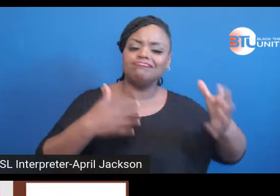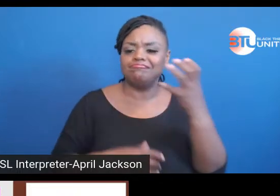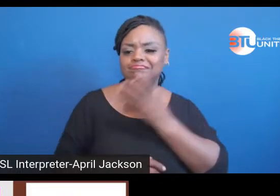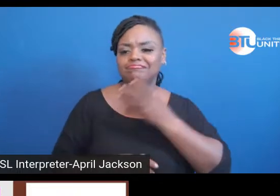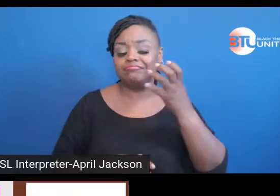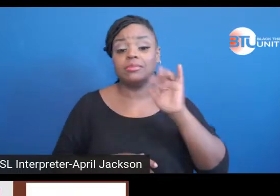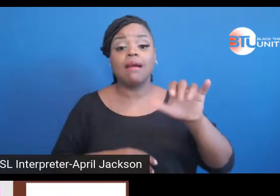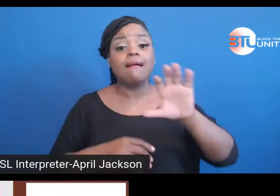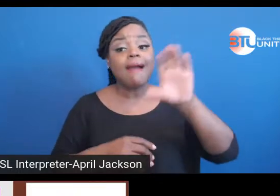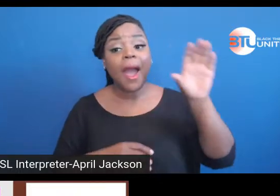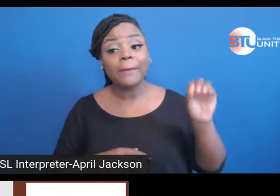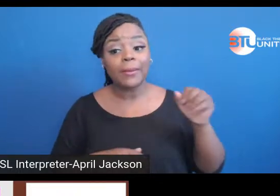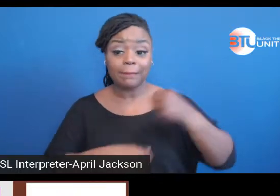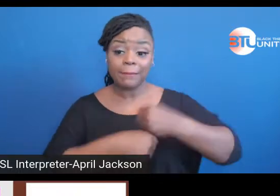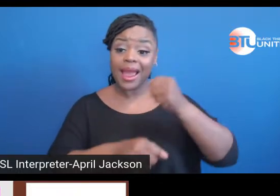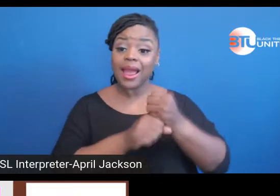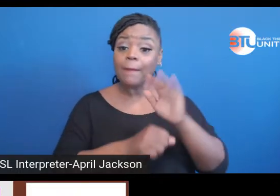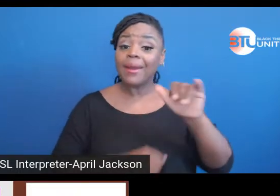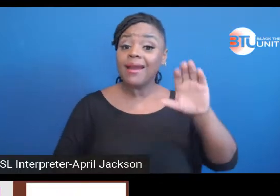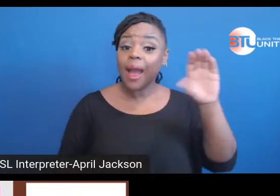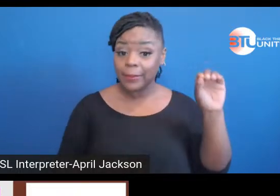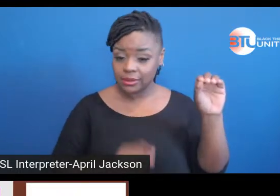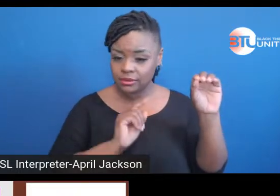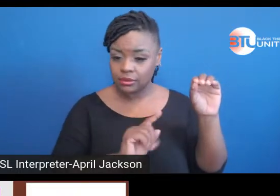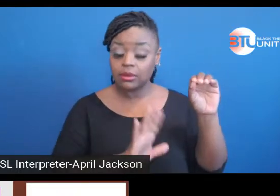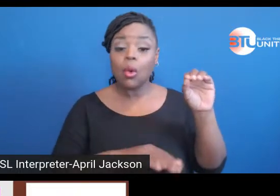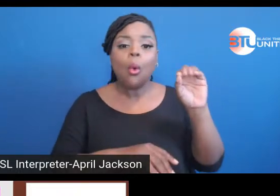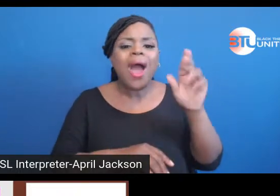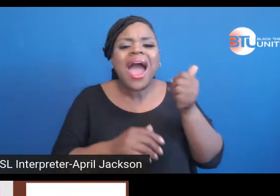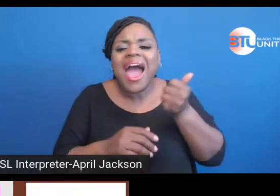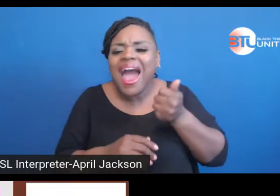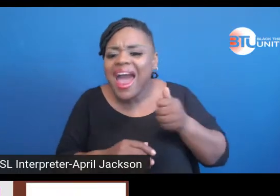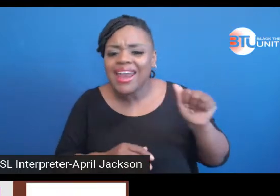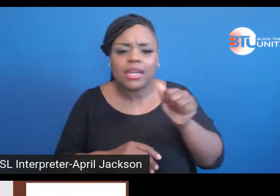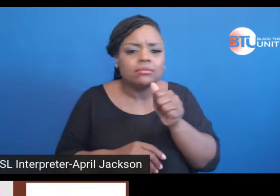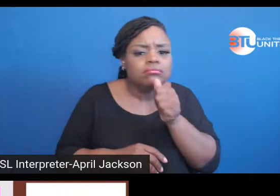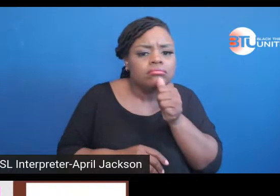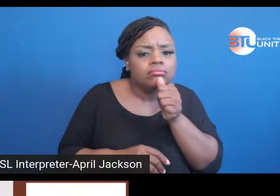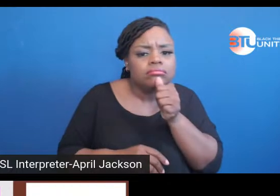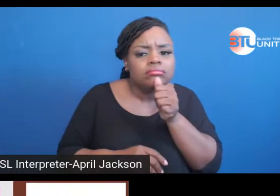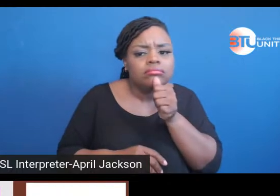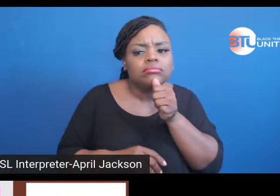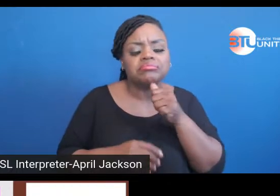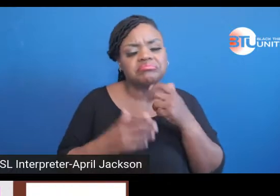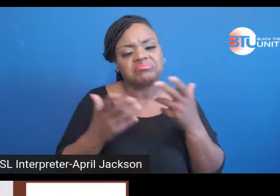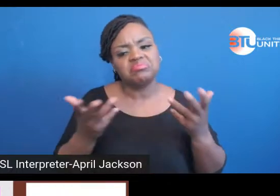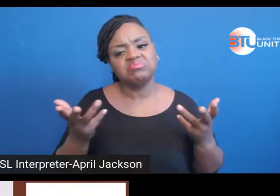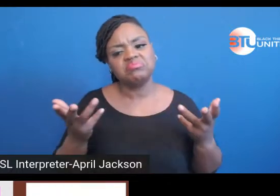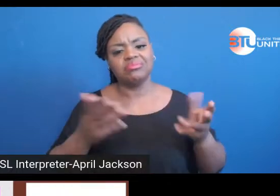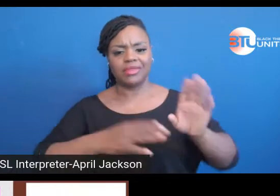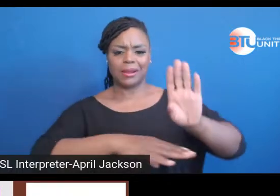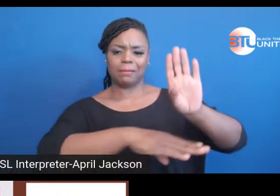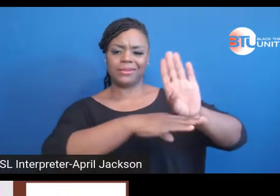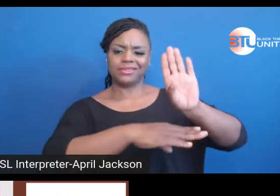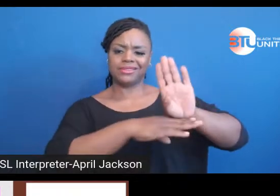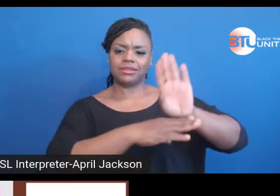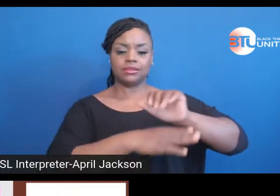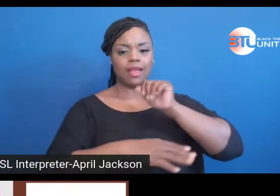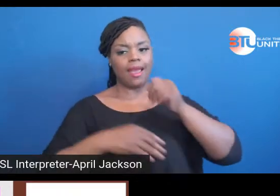under a pseudonym or anonymously. I mean, a corporation doesn't have a lifespan like